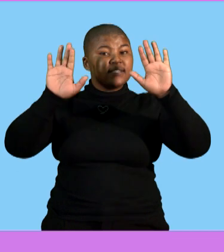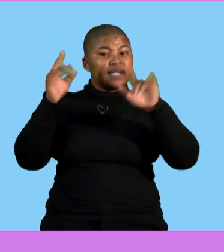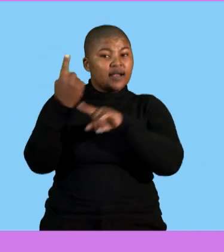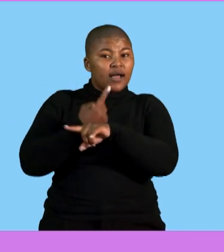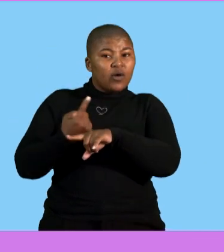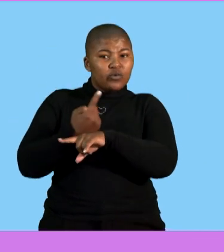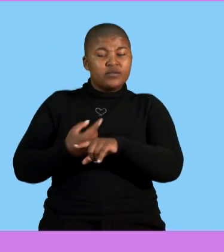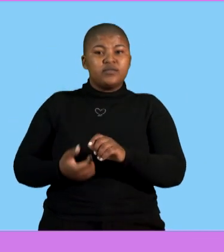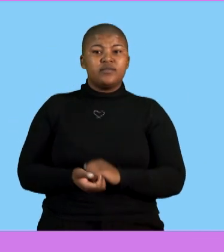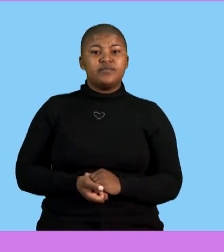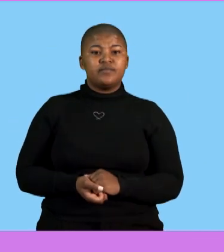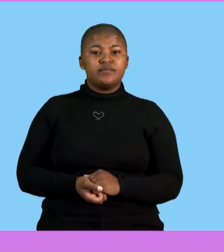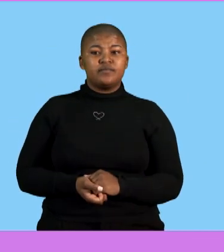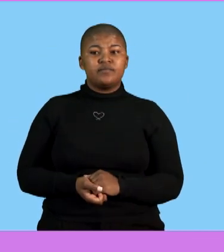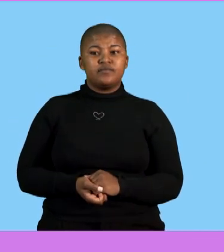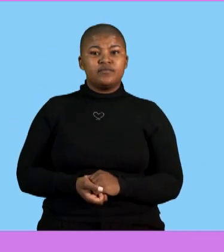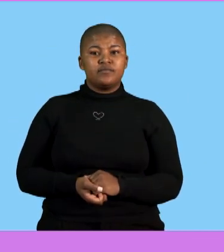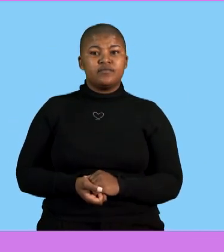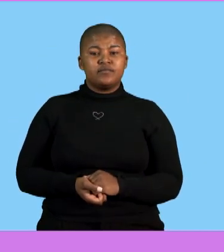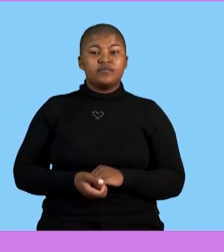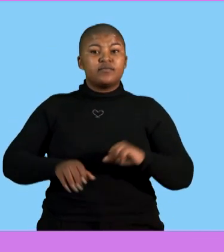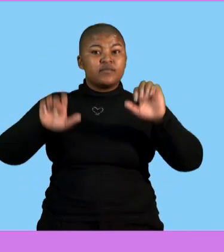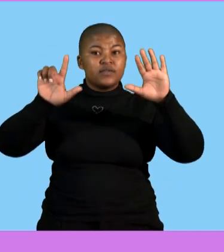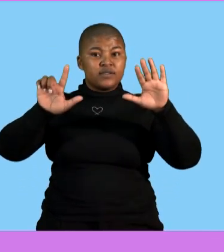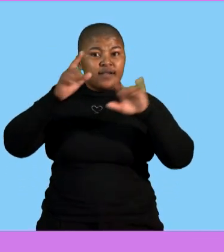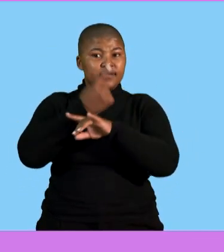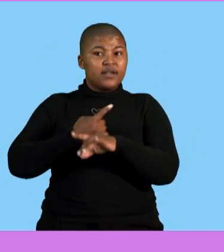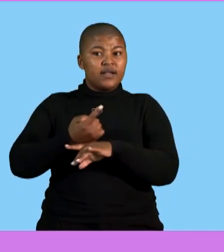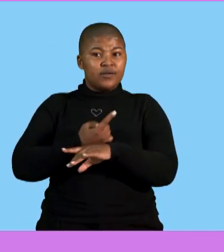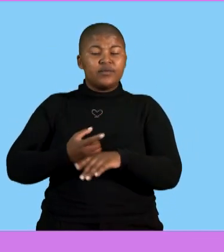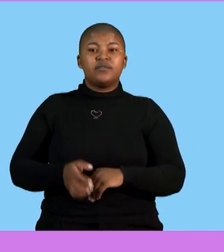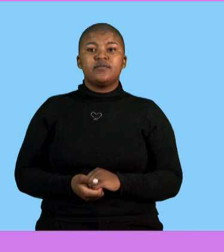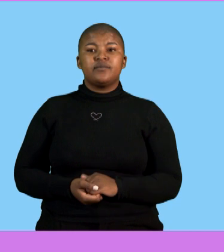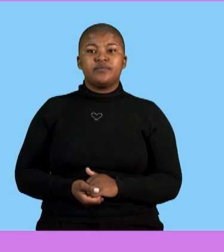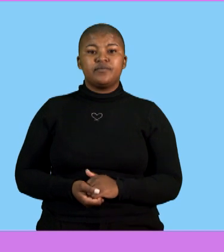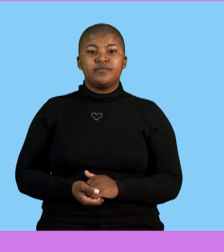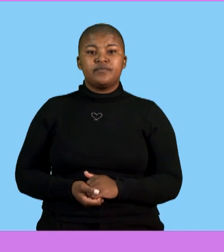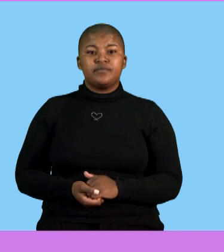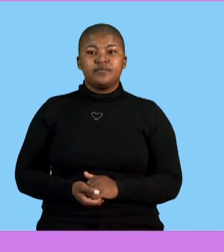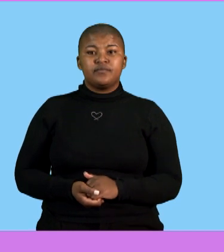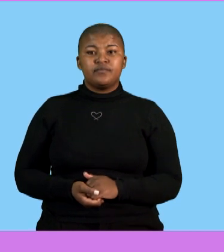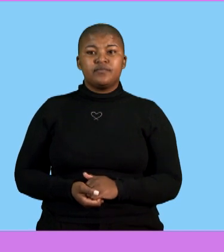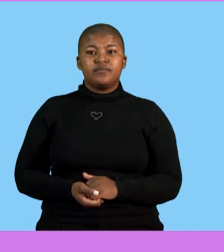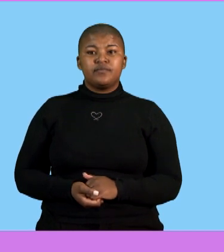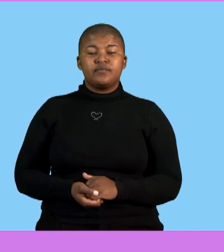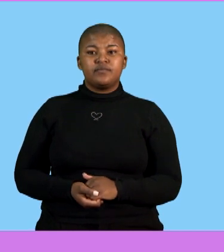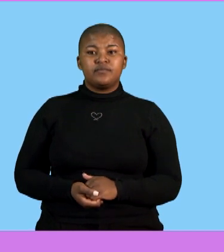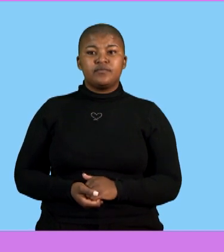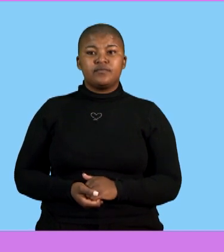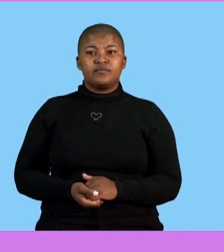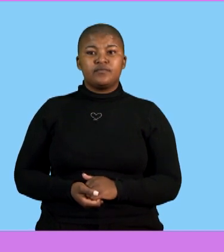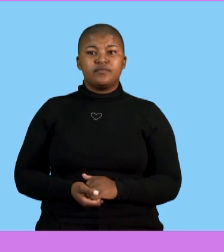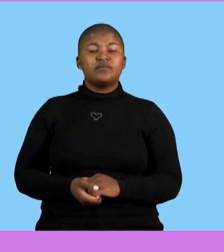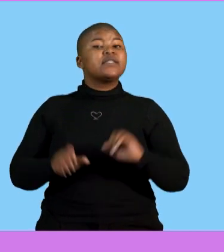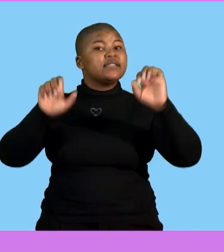We have 10 hours, it makes it 3. We have 7, it makes it 4 on our